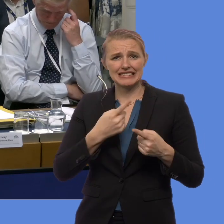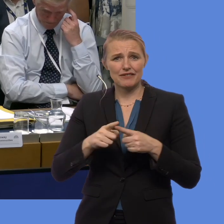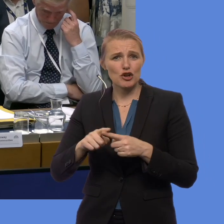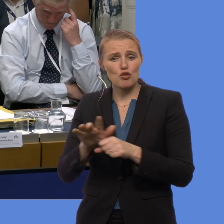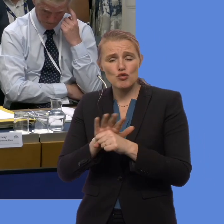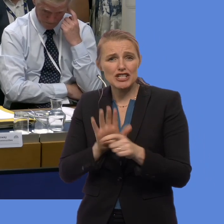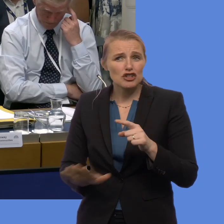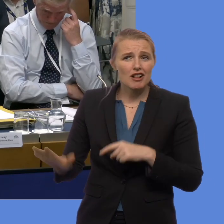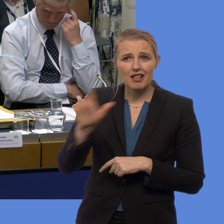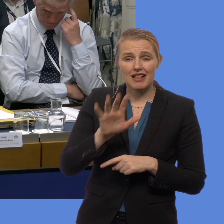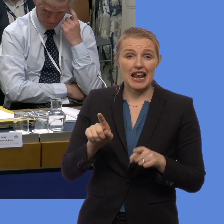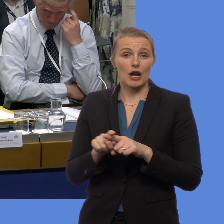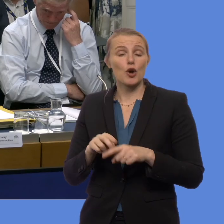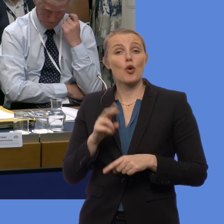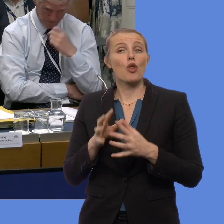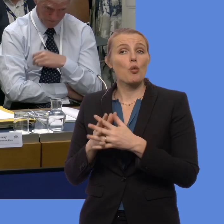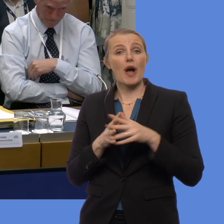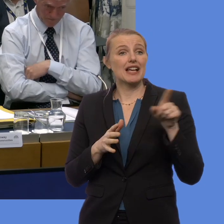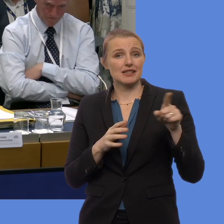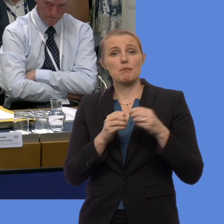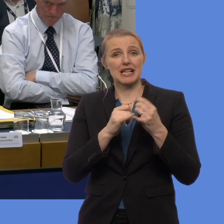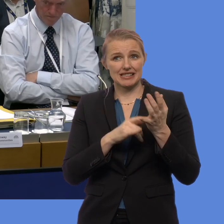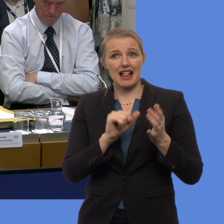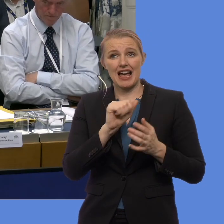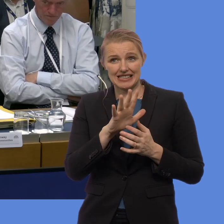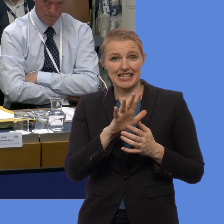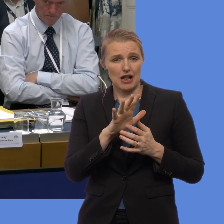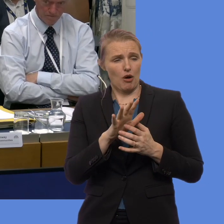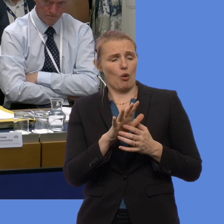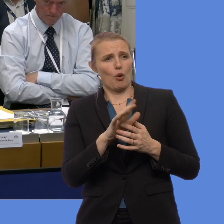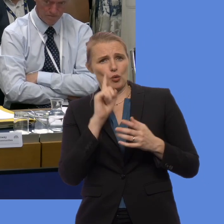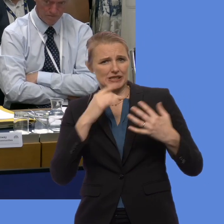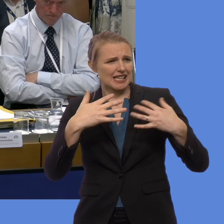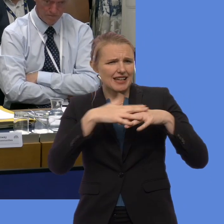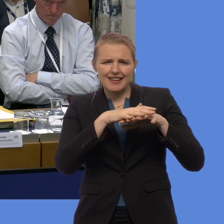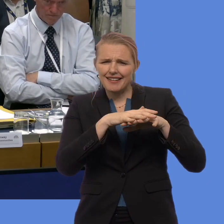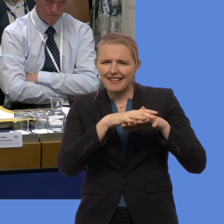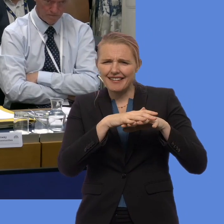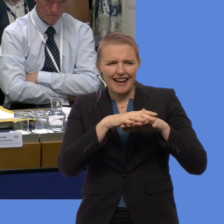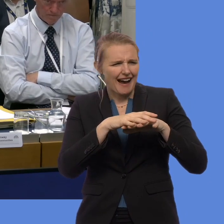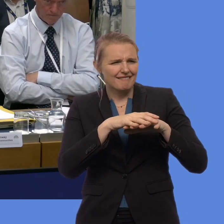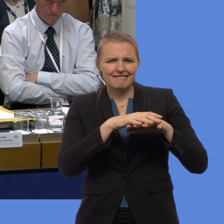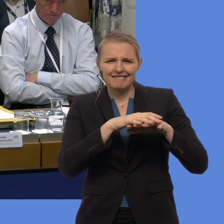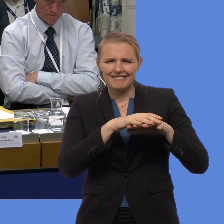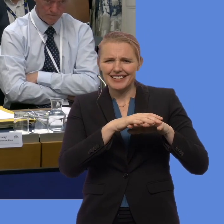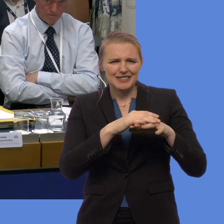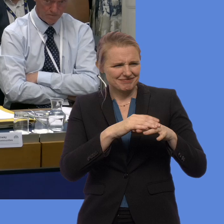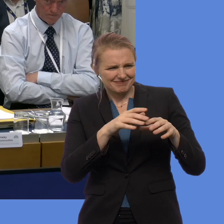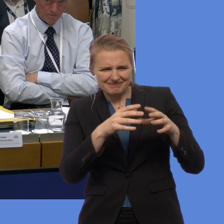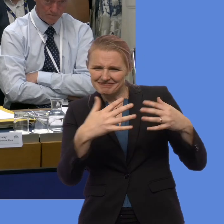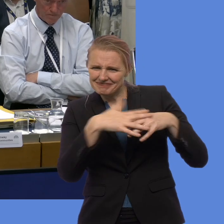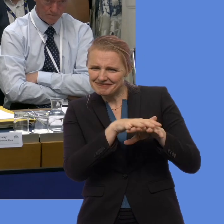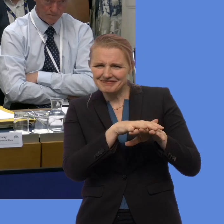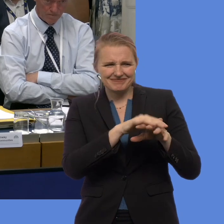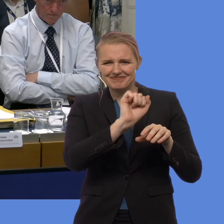in the Northwest, where you have BSL and ISL mingling, you will see that intertwining and evolution of so